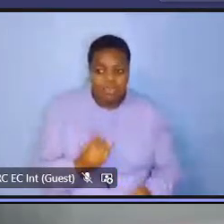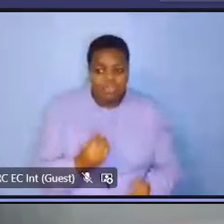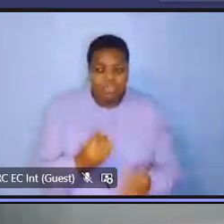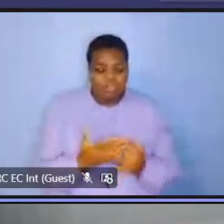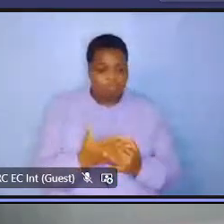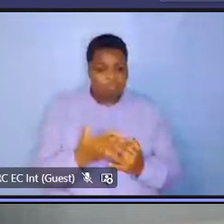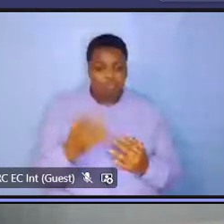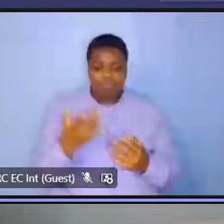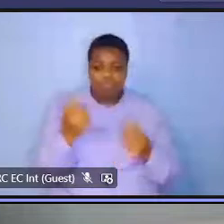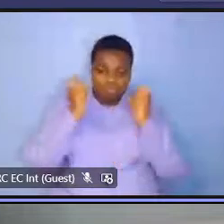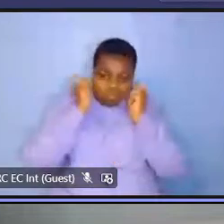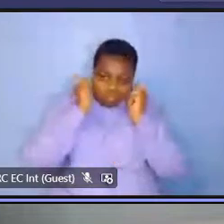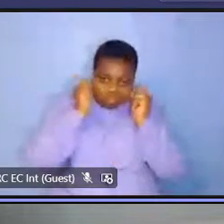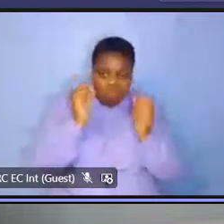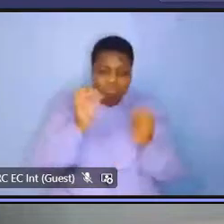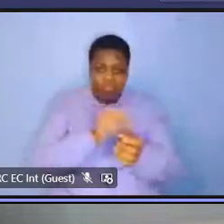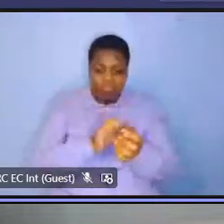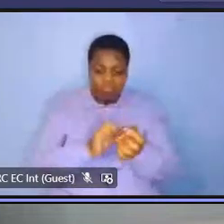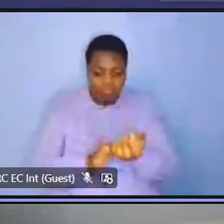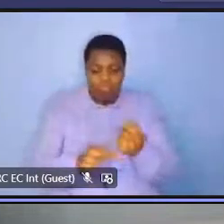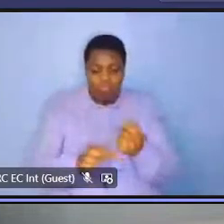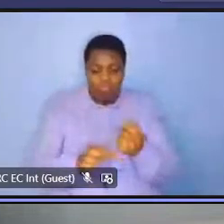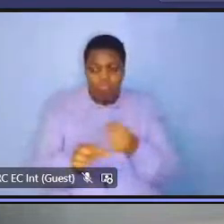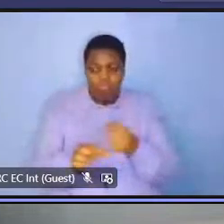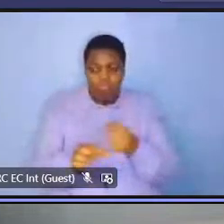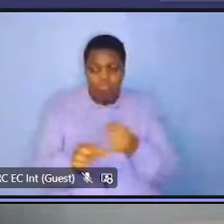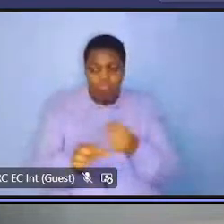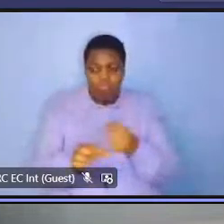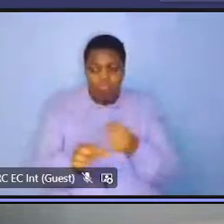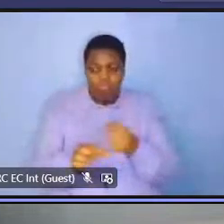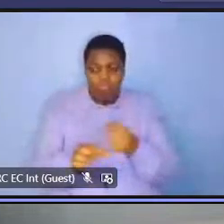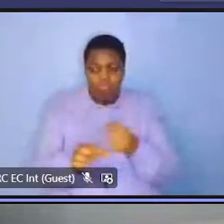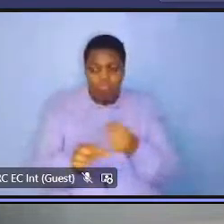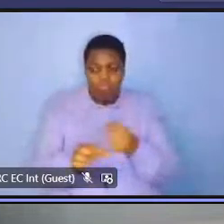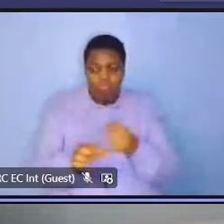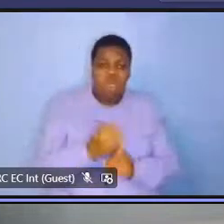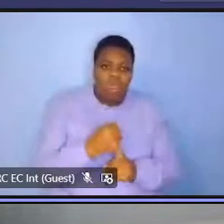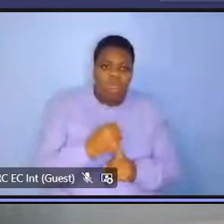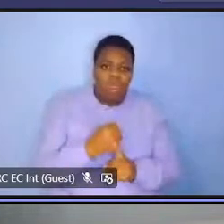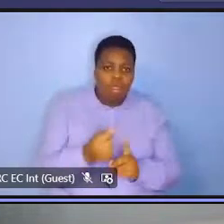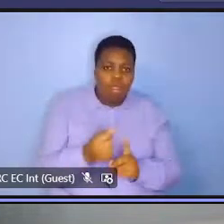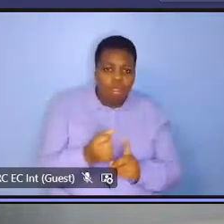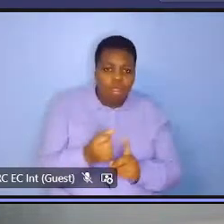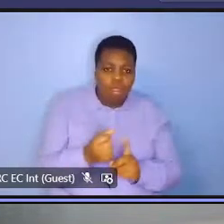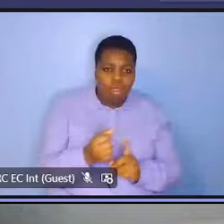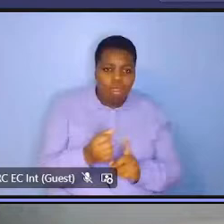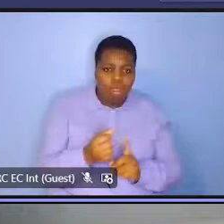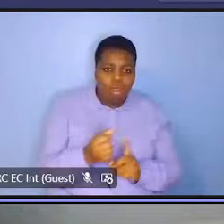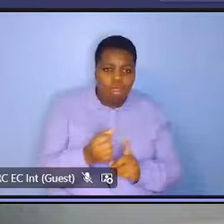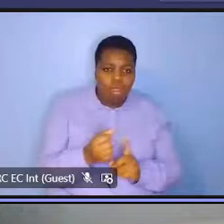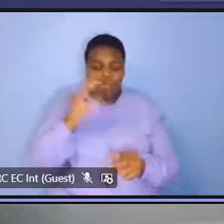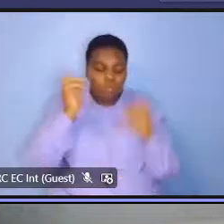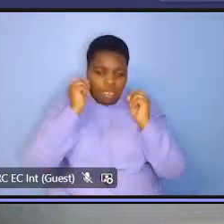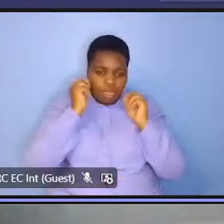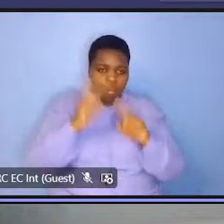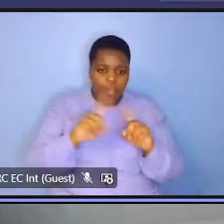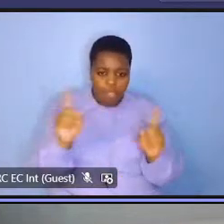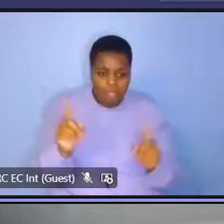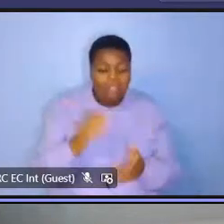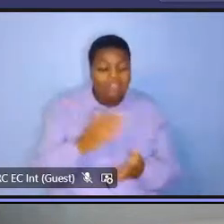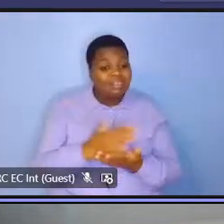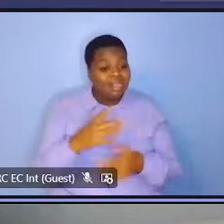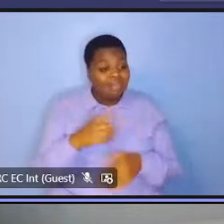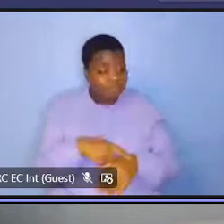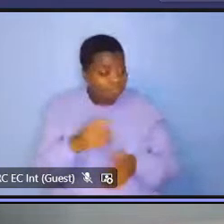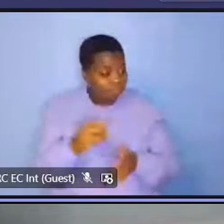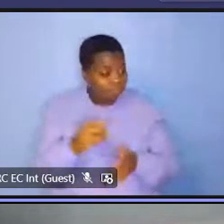accessories, cultural and religious accessories, have been either cut off by teachers or they've been banned or whatever the case may be. And sometimes learners